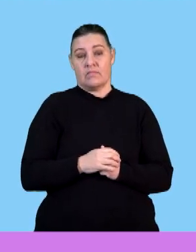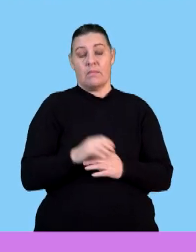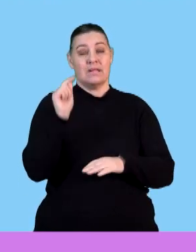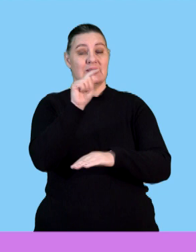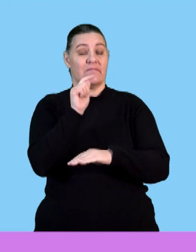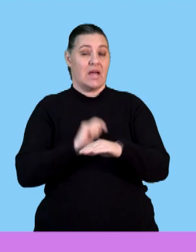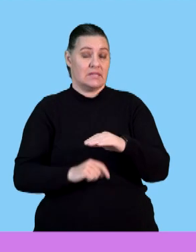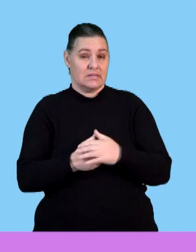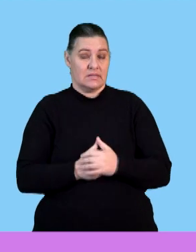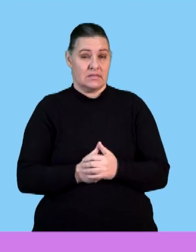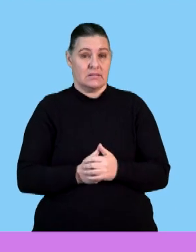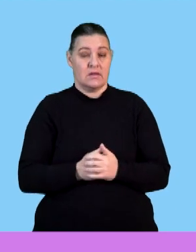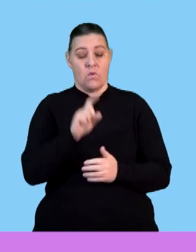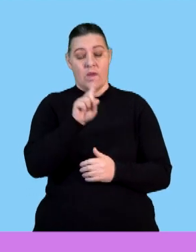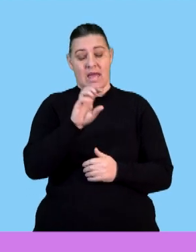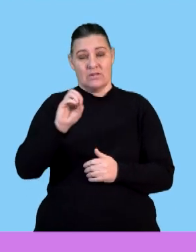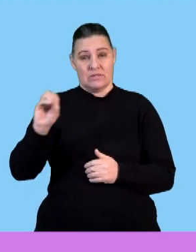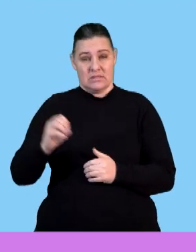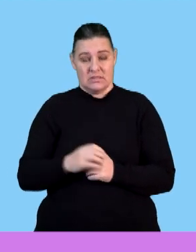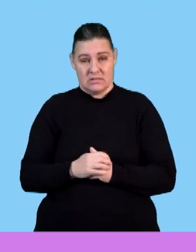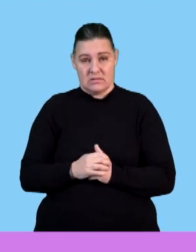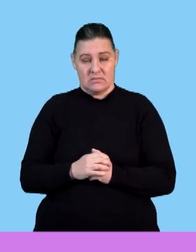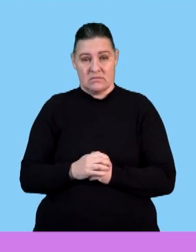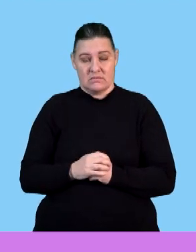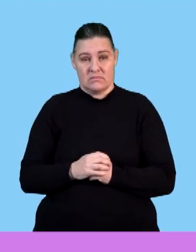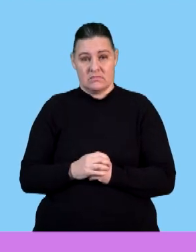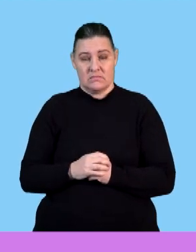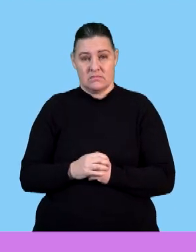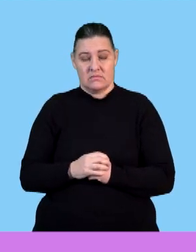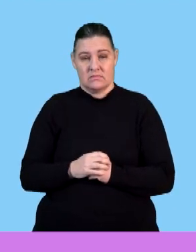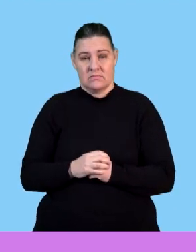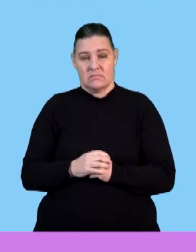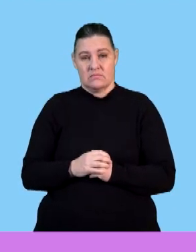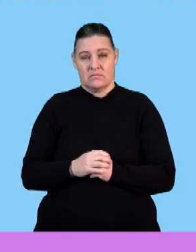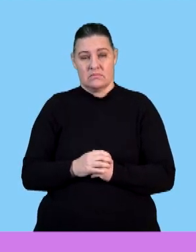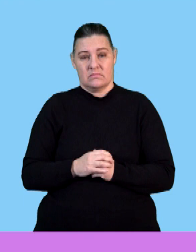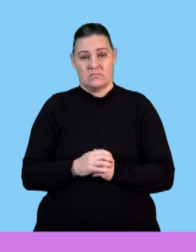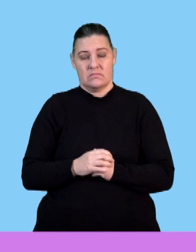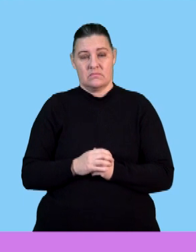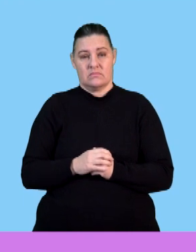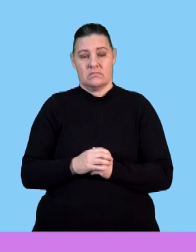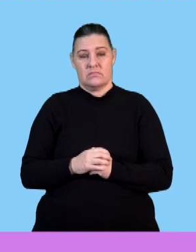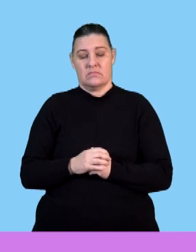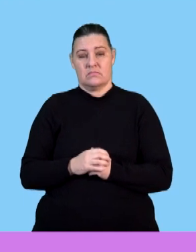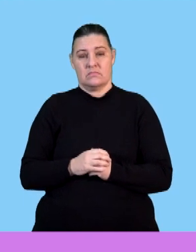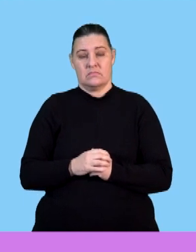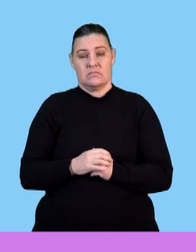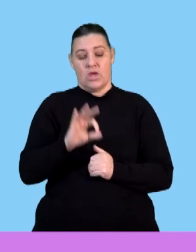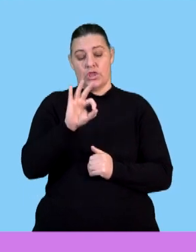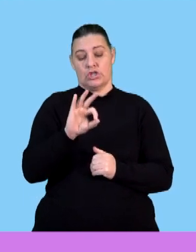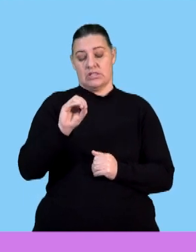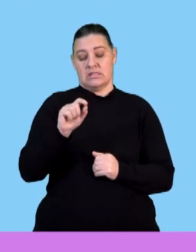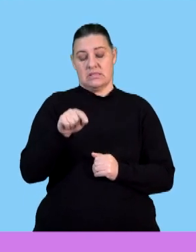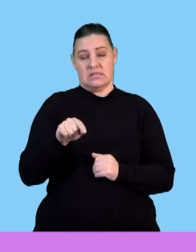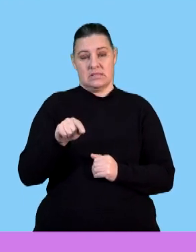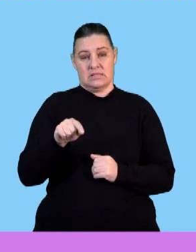got to divide that by 100. Okay, see what we get here. Get 30